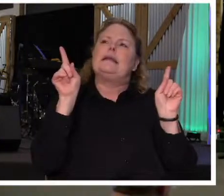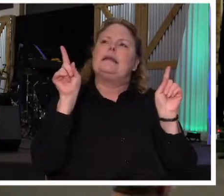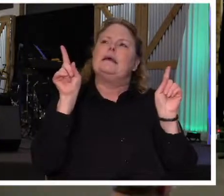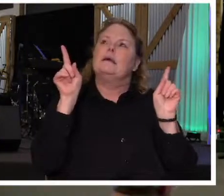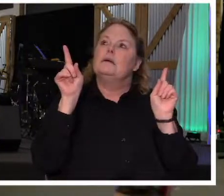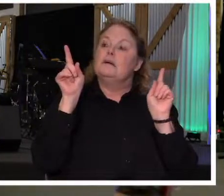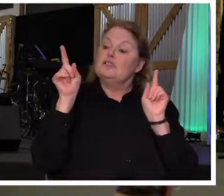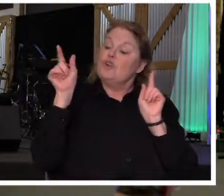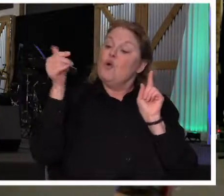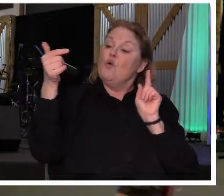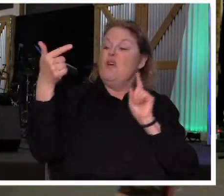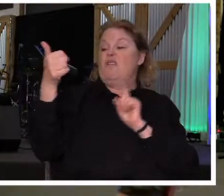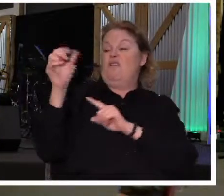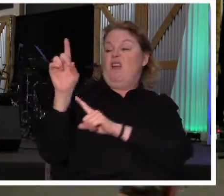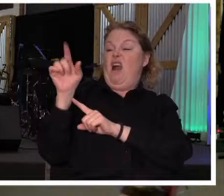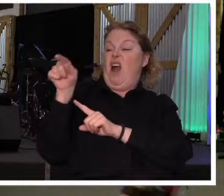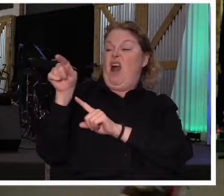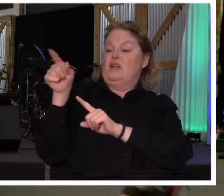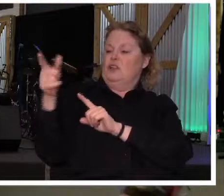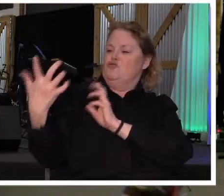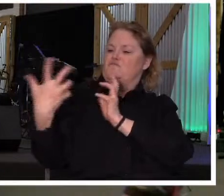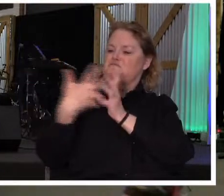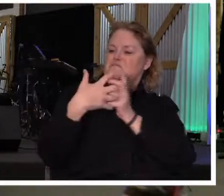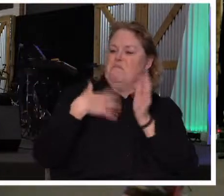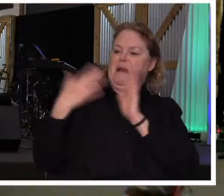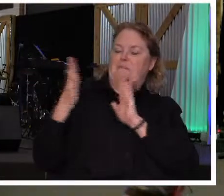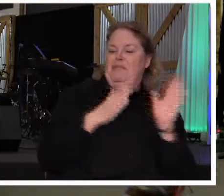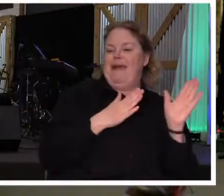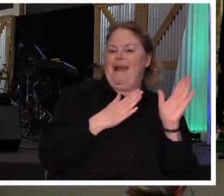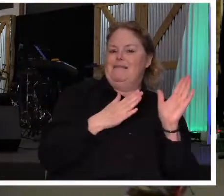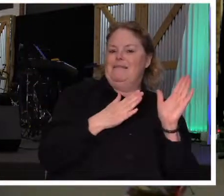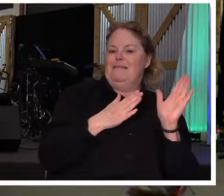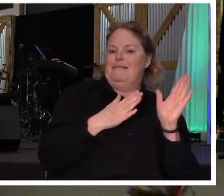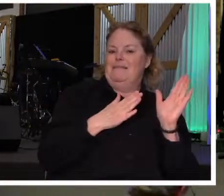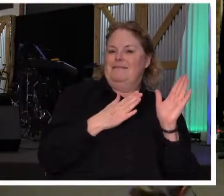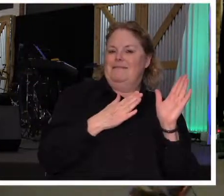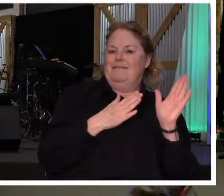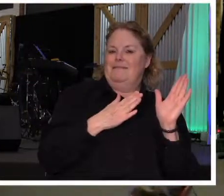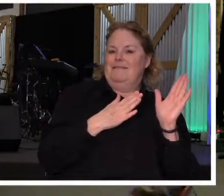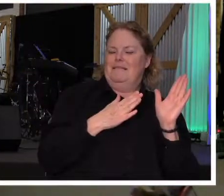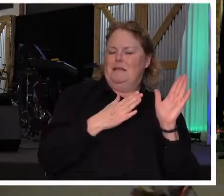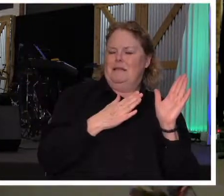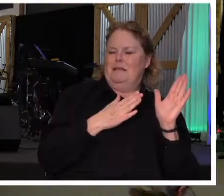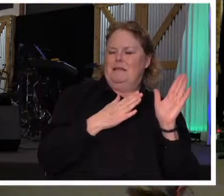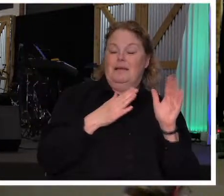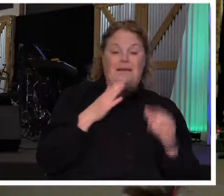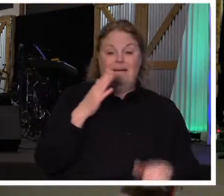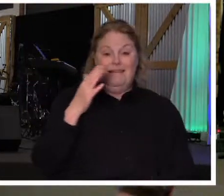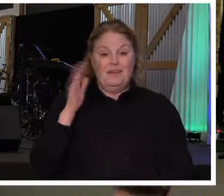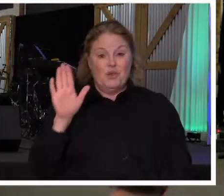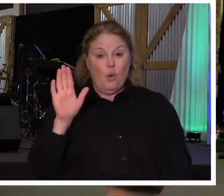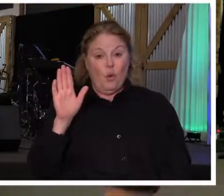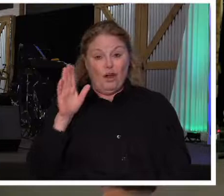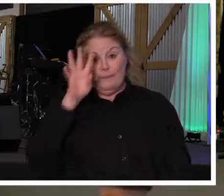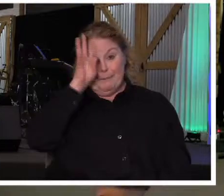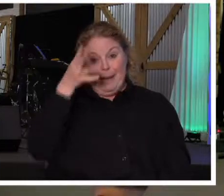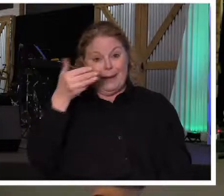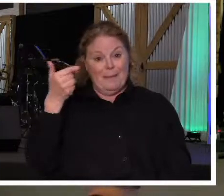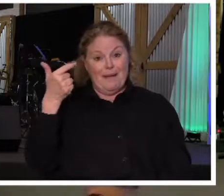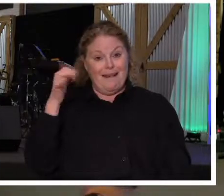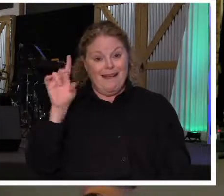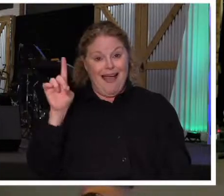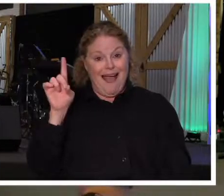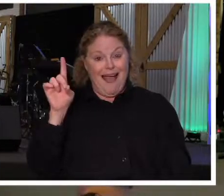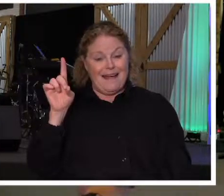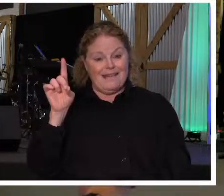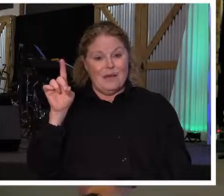and you ask him to help you reach your personally set goals. And God as a concept will always be lighter than